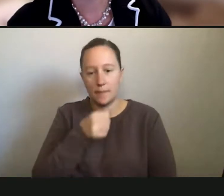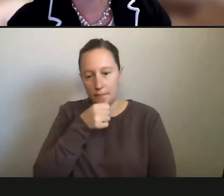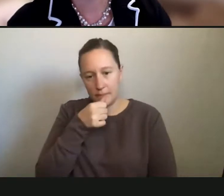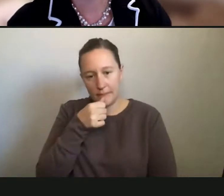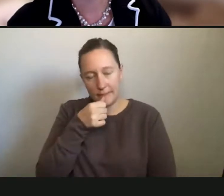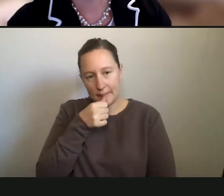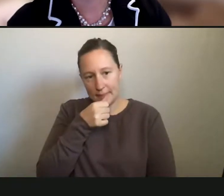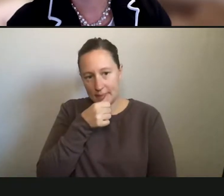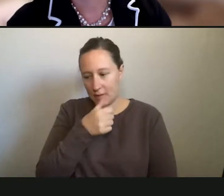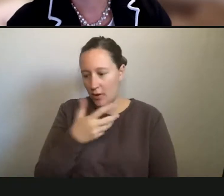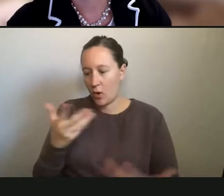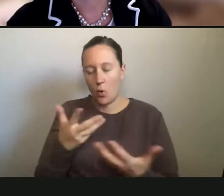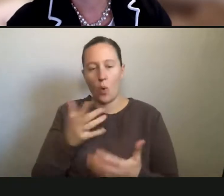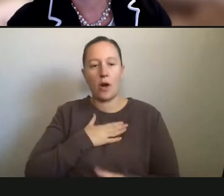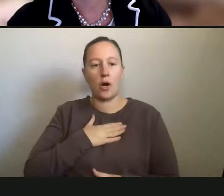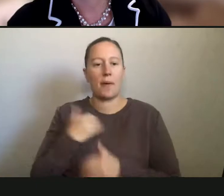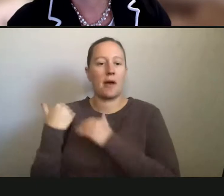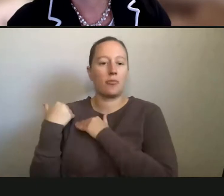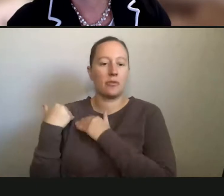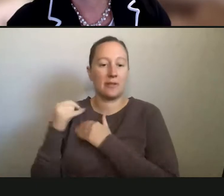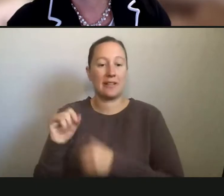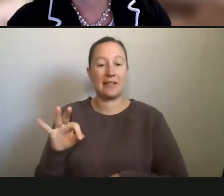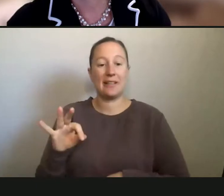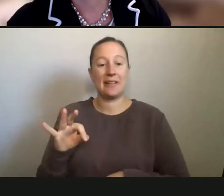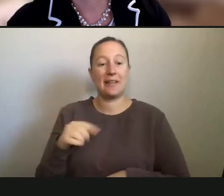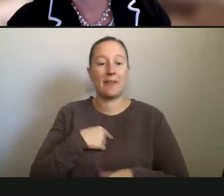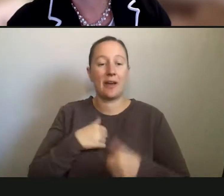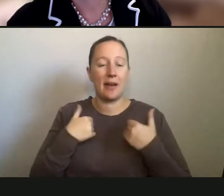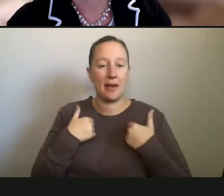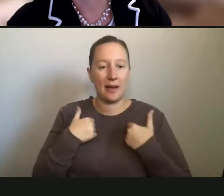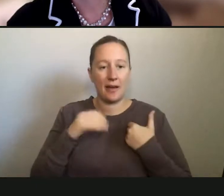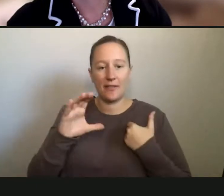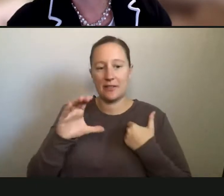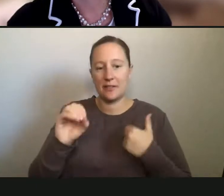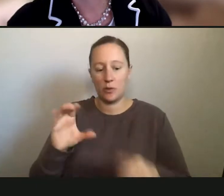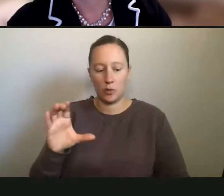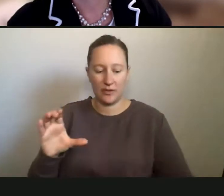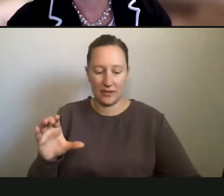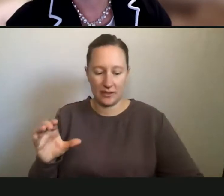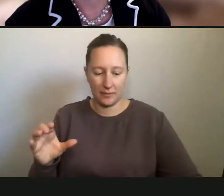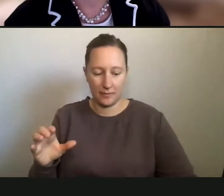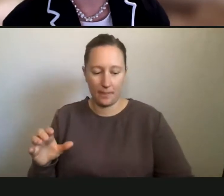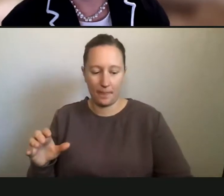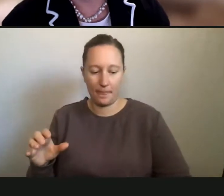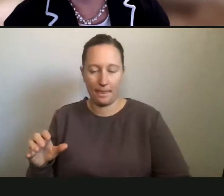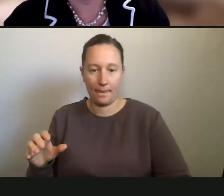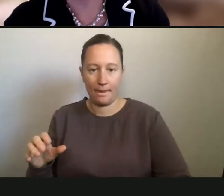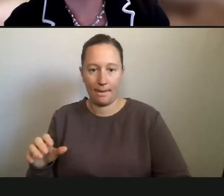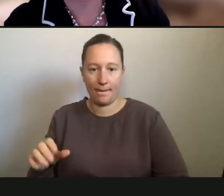What are my responsibilities if I have a COC?